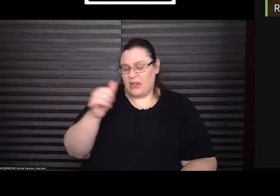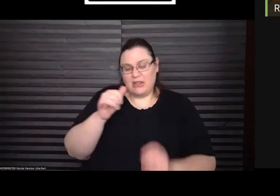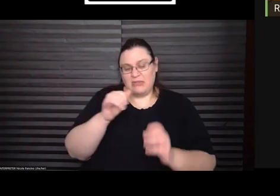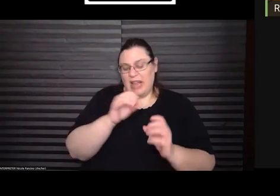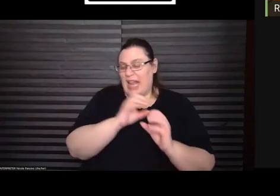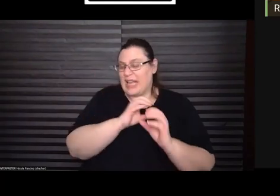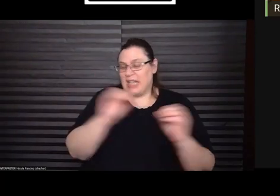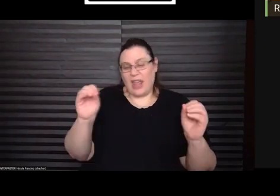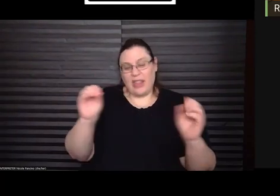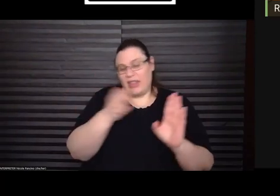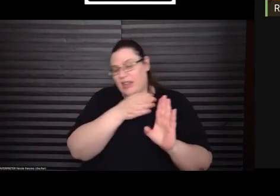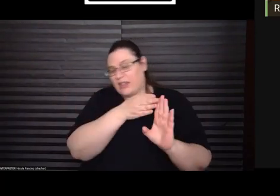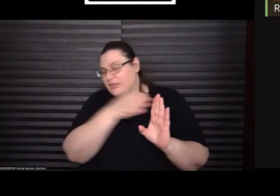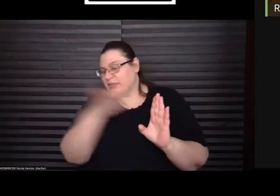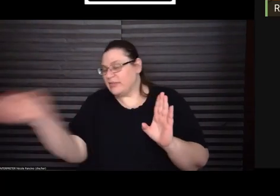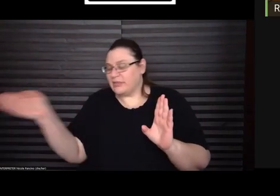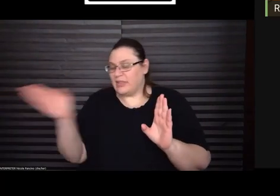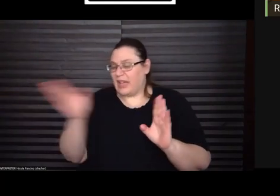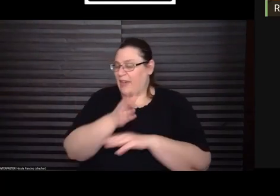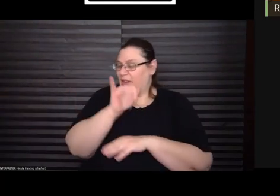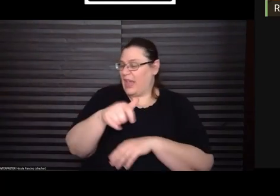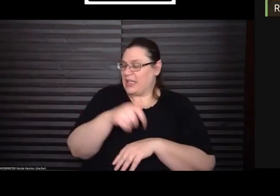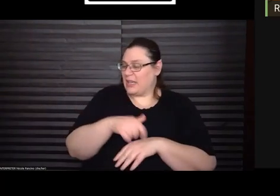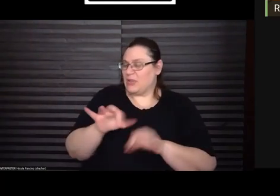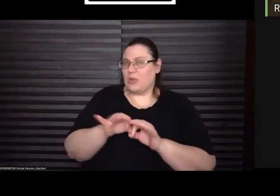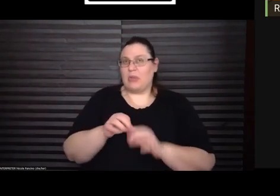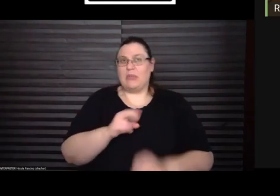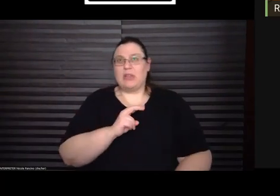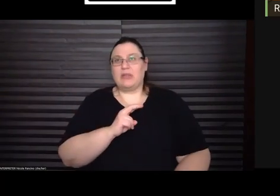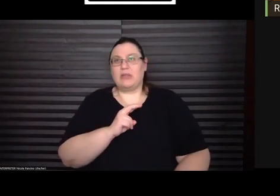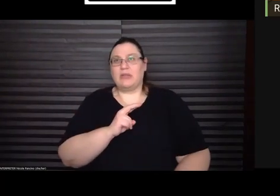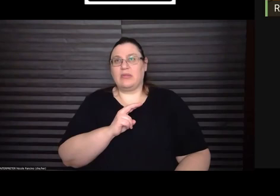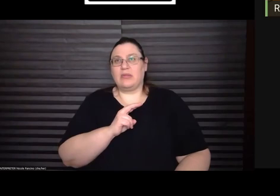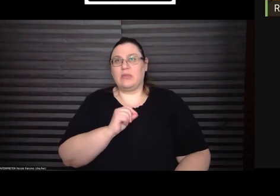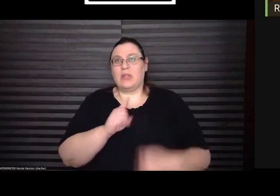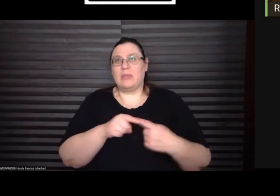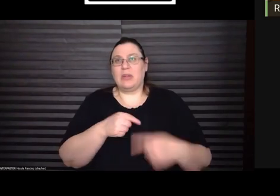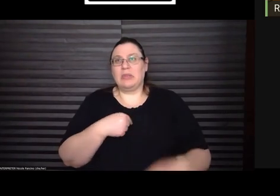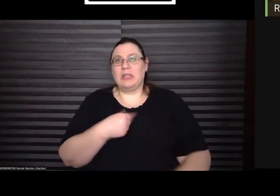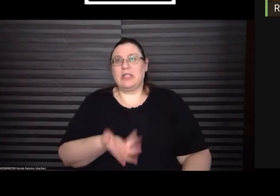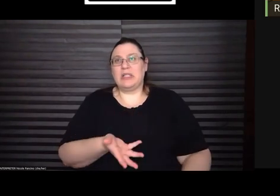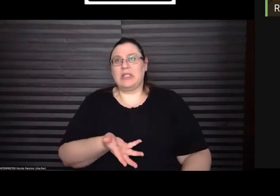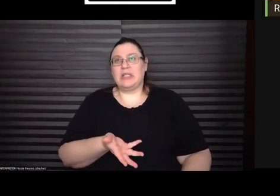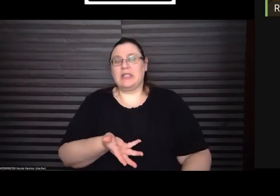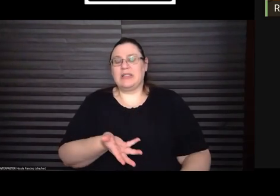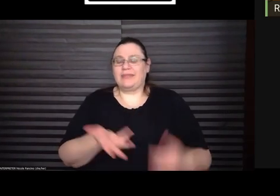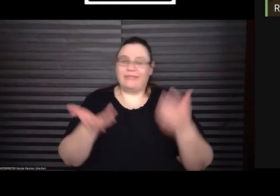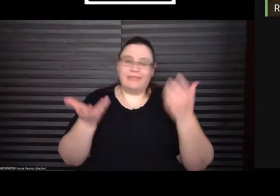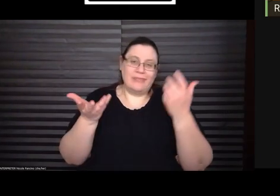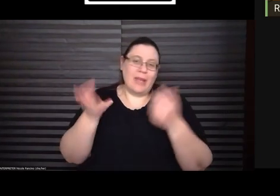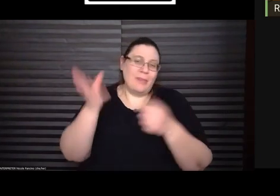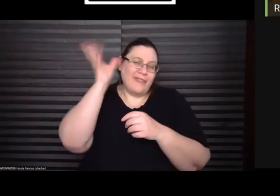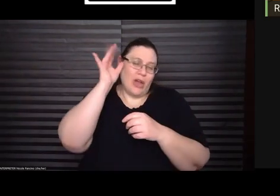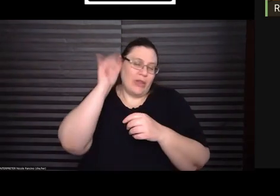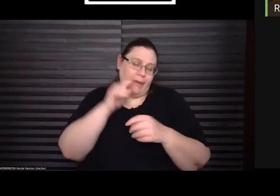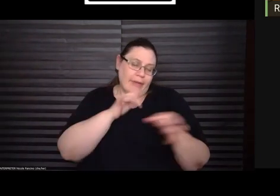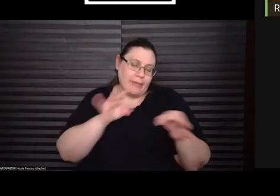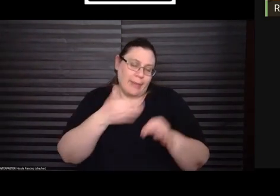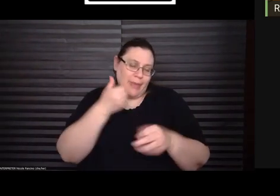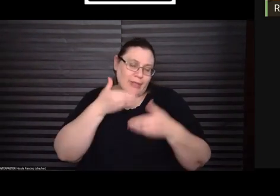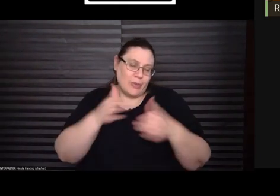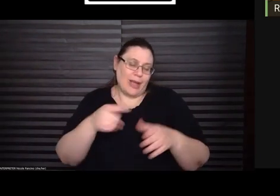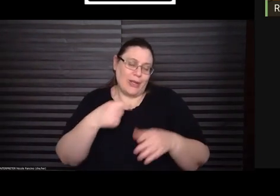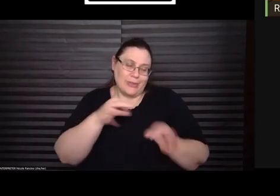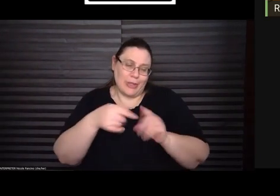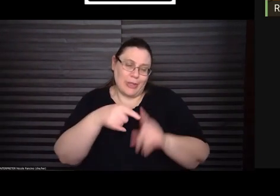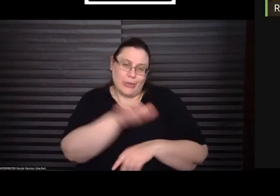since then has, you know, nothing since then, you know. Of course, I was like, what about me or whatever, but like, he didn't say it in the best